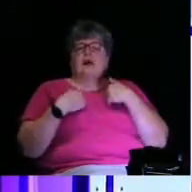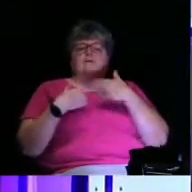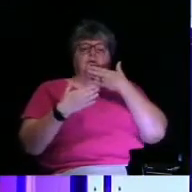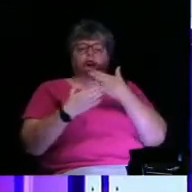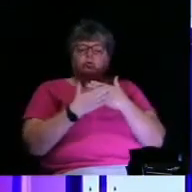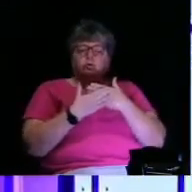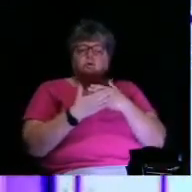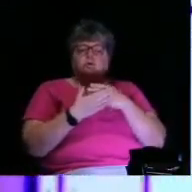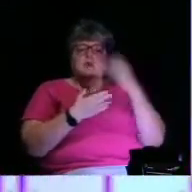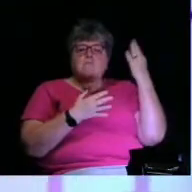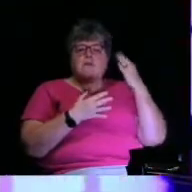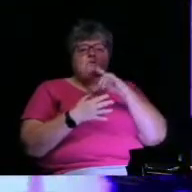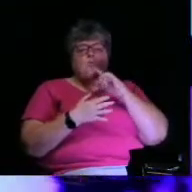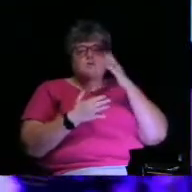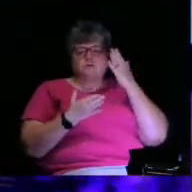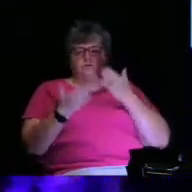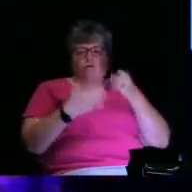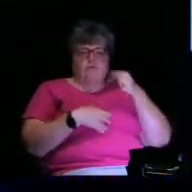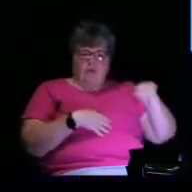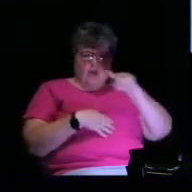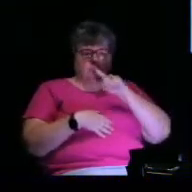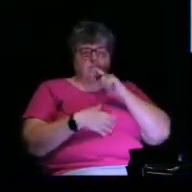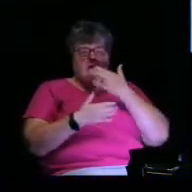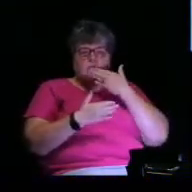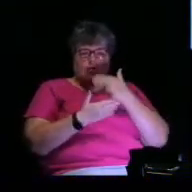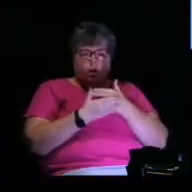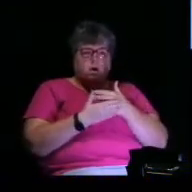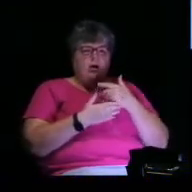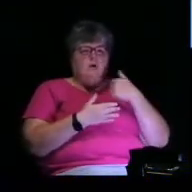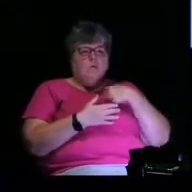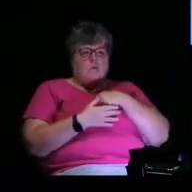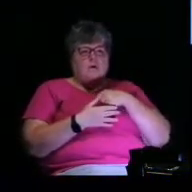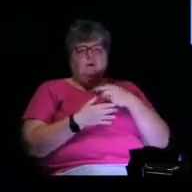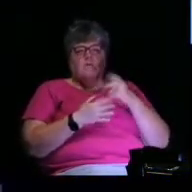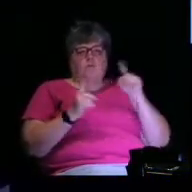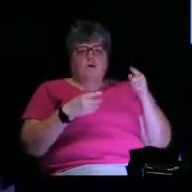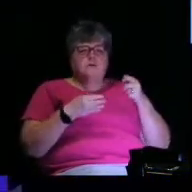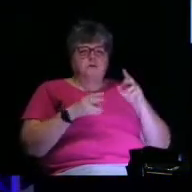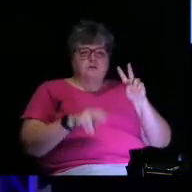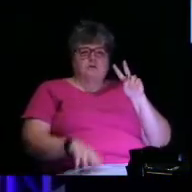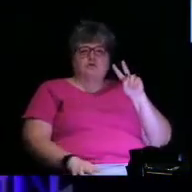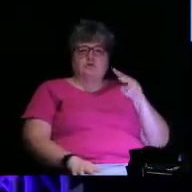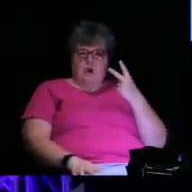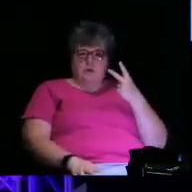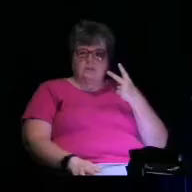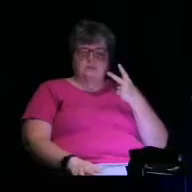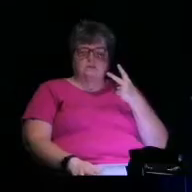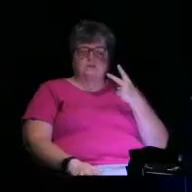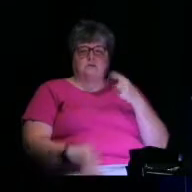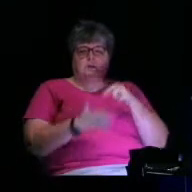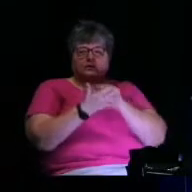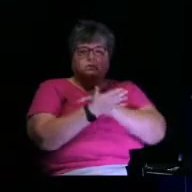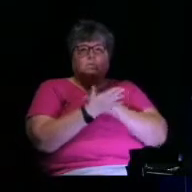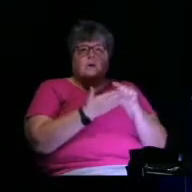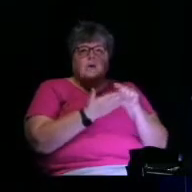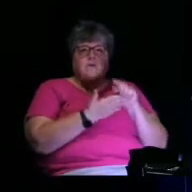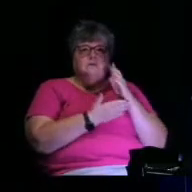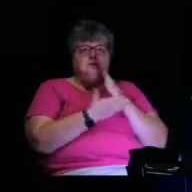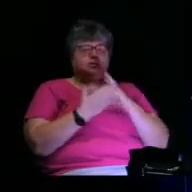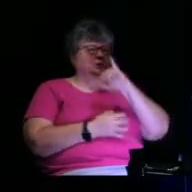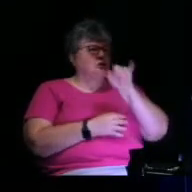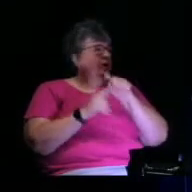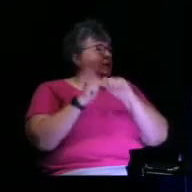okay? All right, so trying to minister to the staff, we went this week twice to feed them. I'm going to show you some of the amazing J-teamers who went, all right? All right, this is some of the